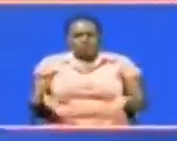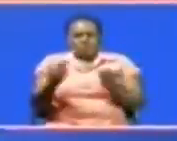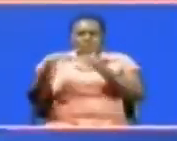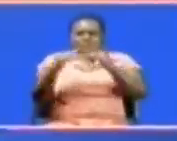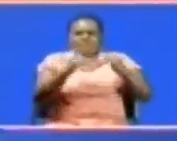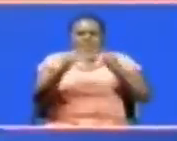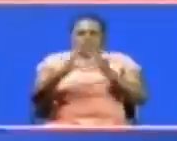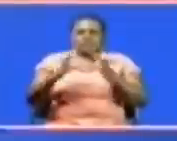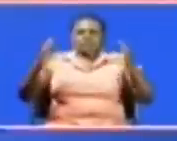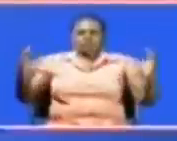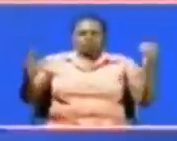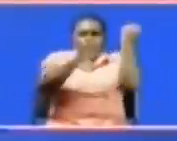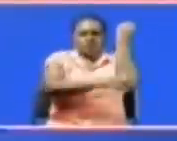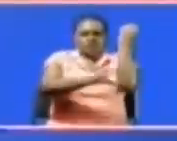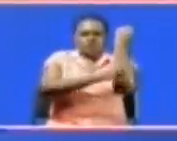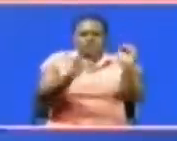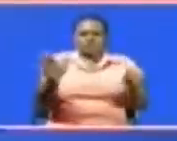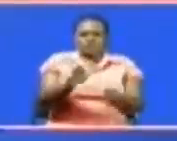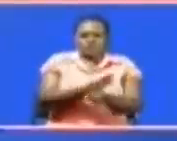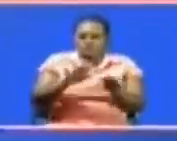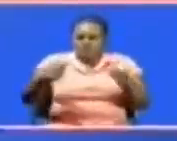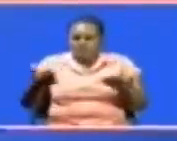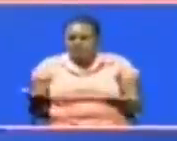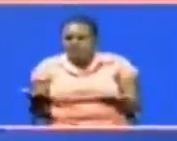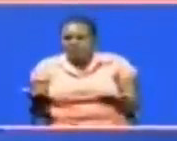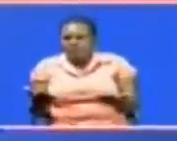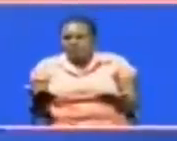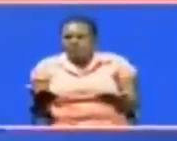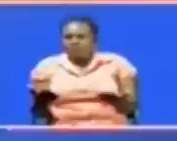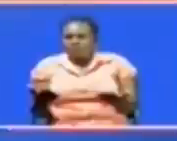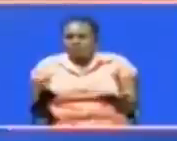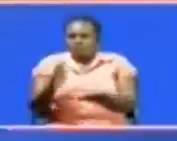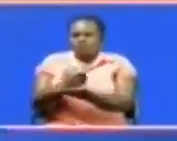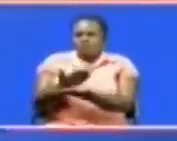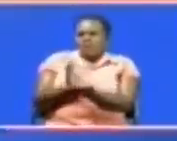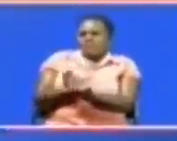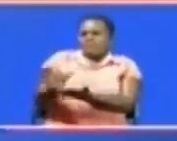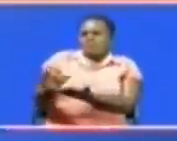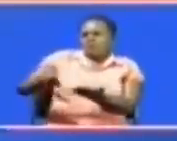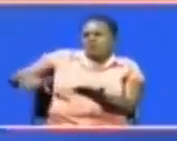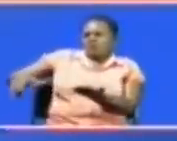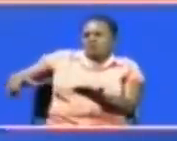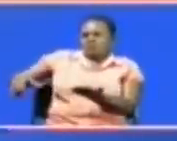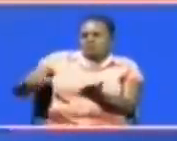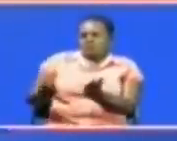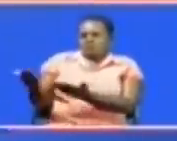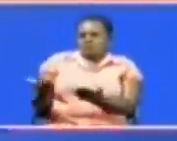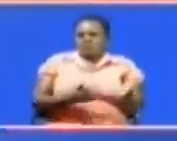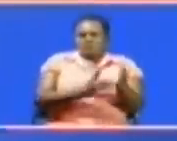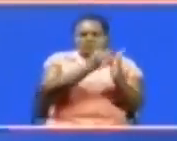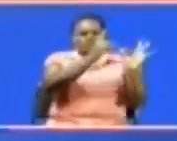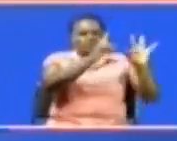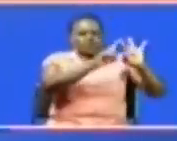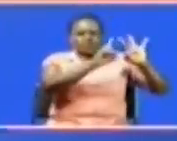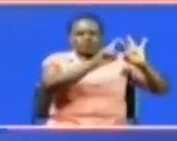growth in the entire country, to the extent that the share of revenue that goes to the counties can actually bring about development. And then we